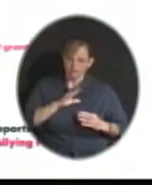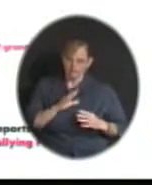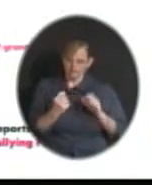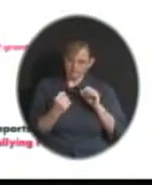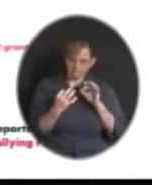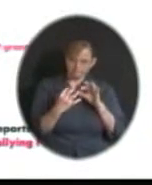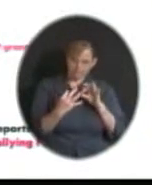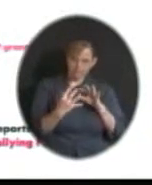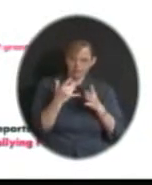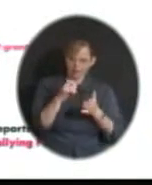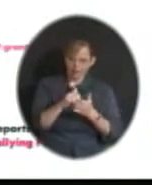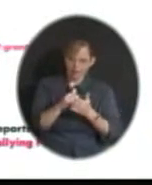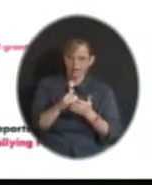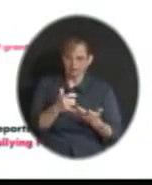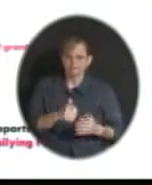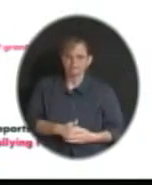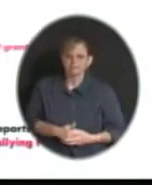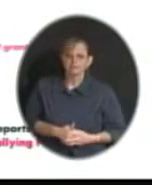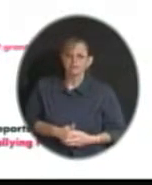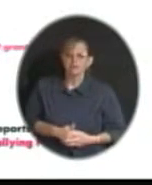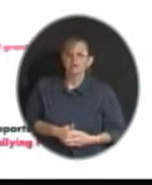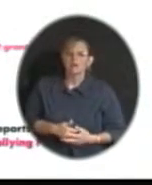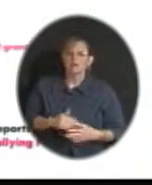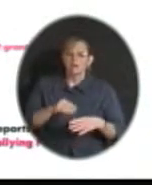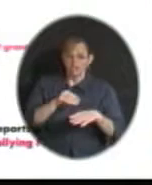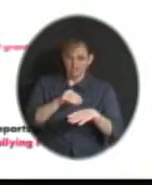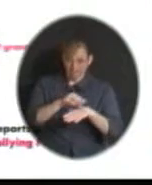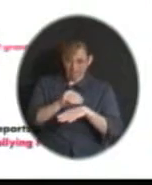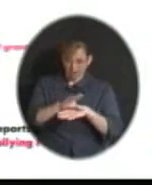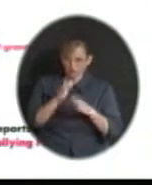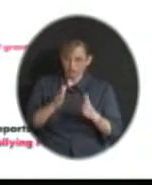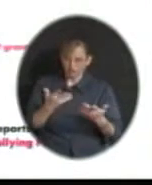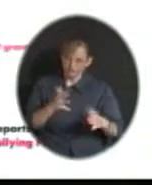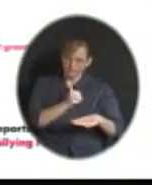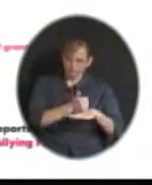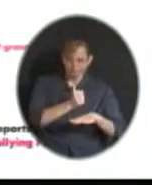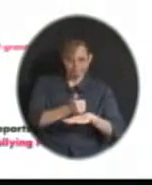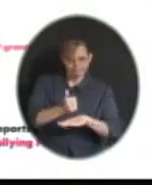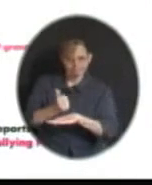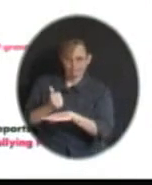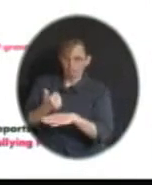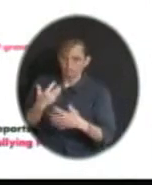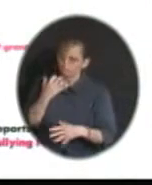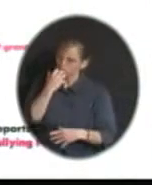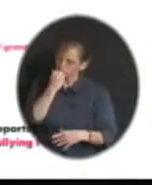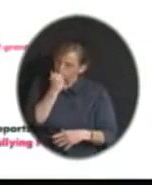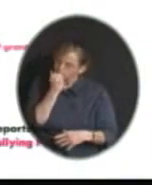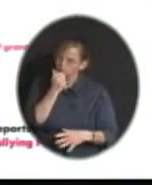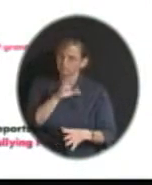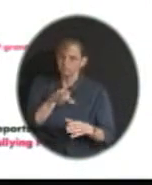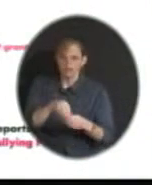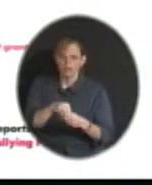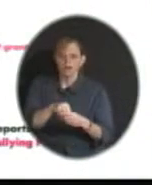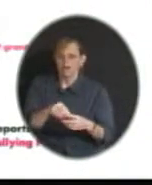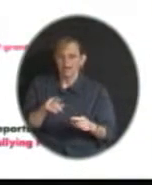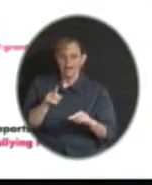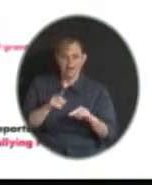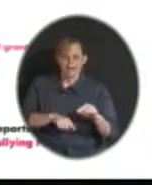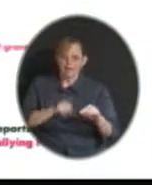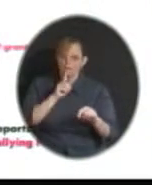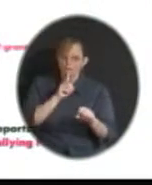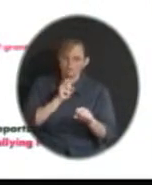bullying behaviors. We've had counselors in place, and they play such a critical role. And they're just, I can't speak to